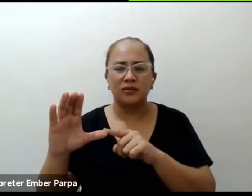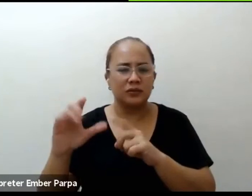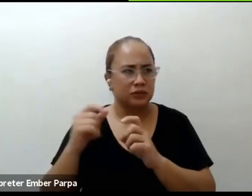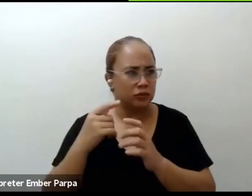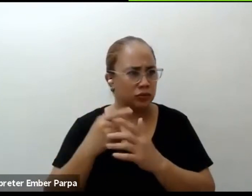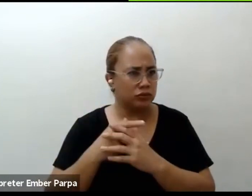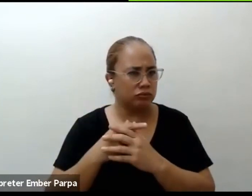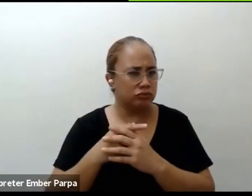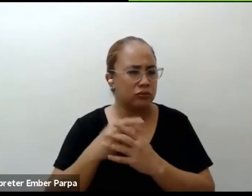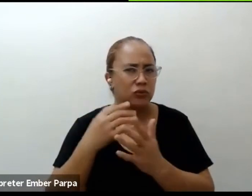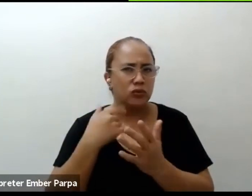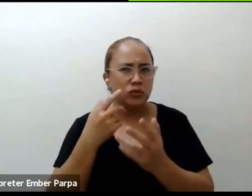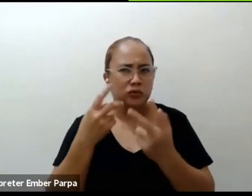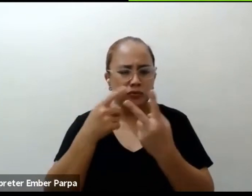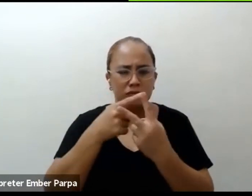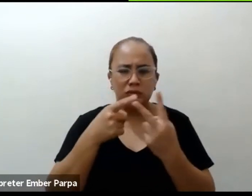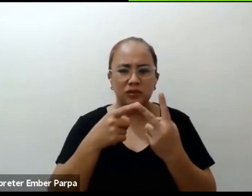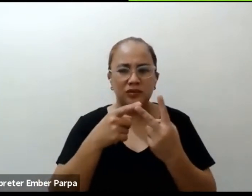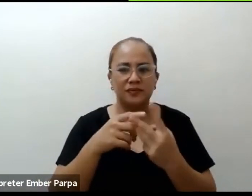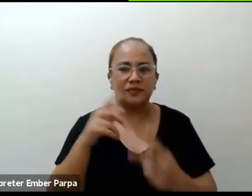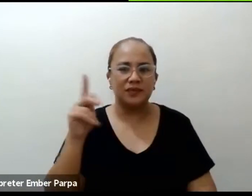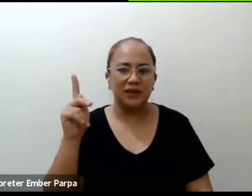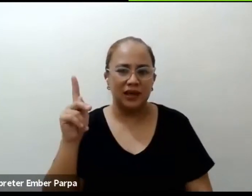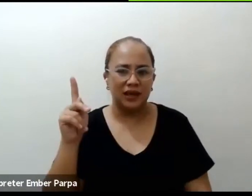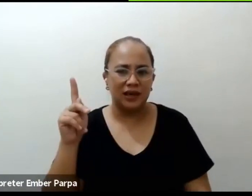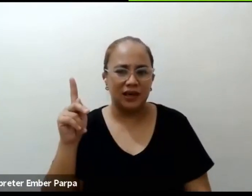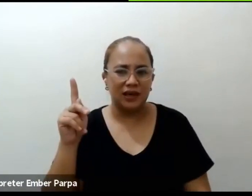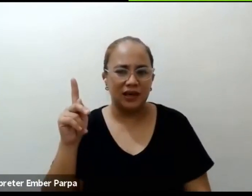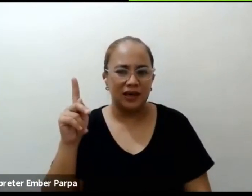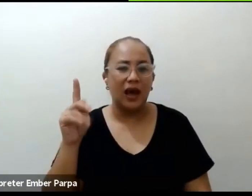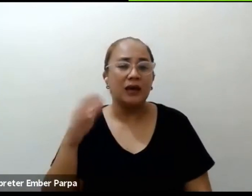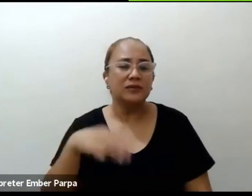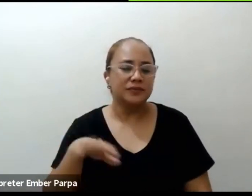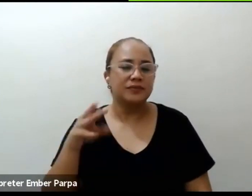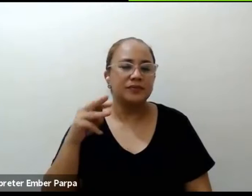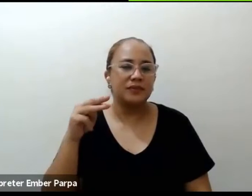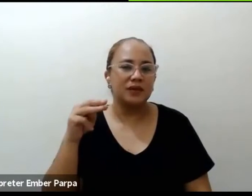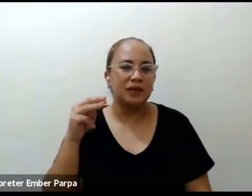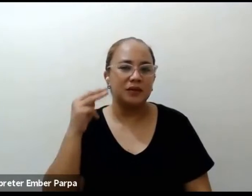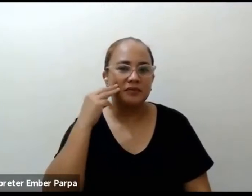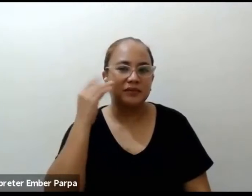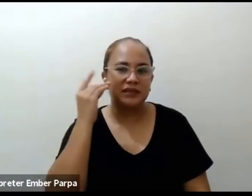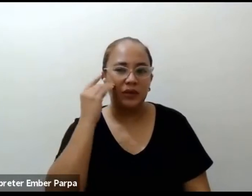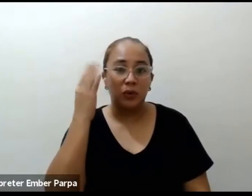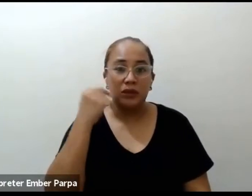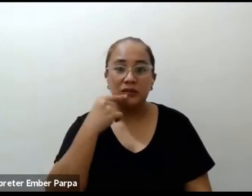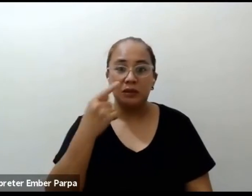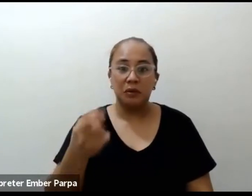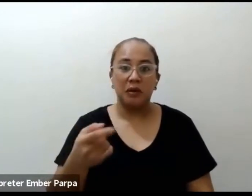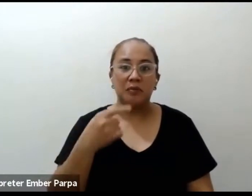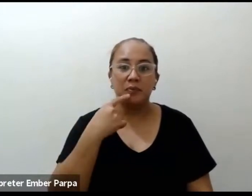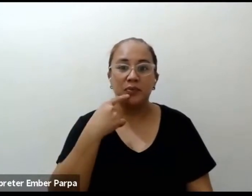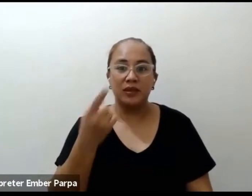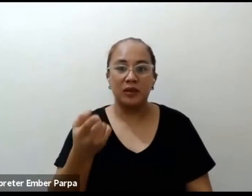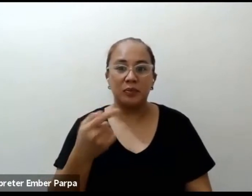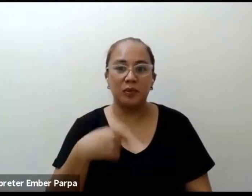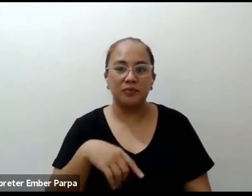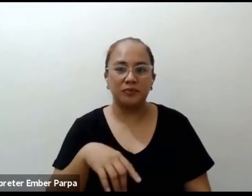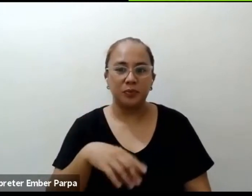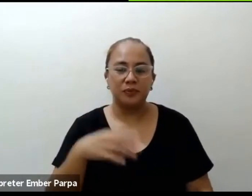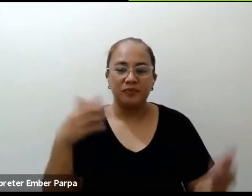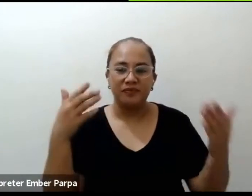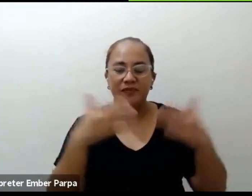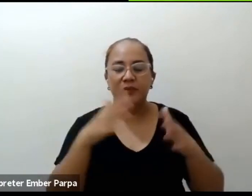Dr. Dairit? You used the word K. I think it was Dr. Dairit. Natakot tayo pag dating sa decentralization sa